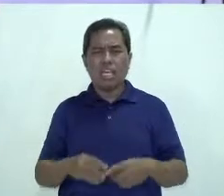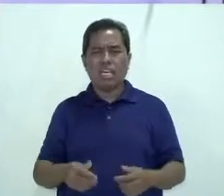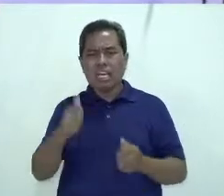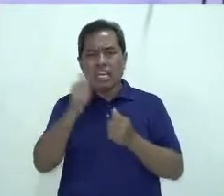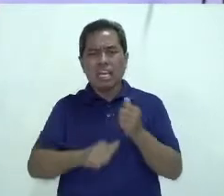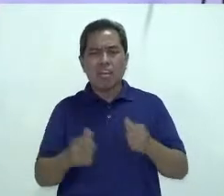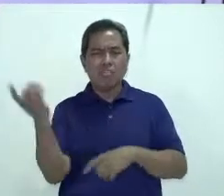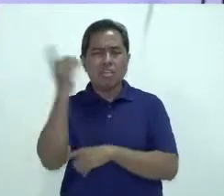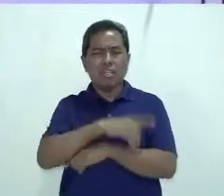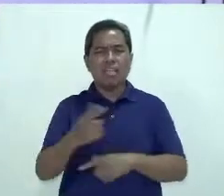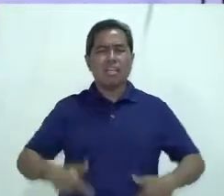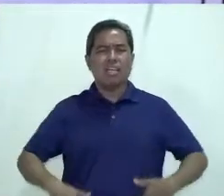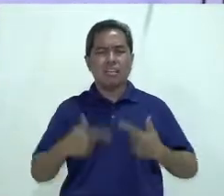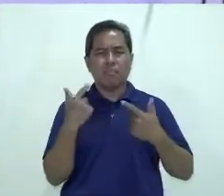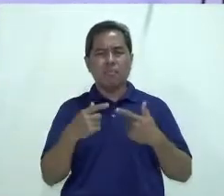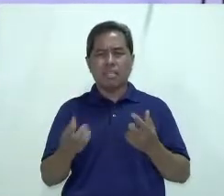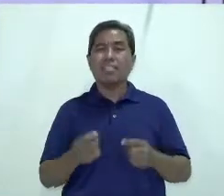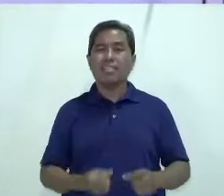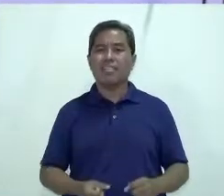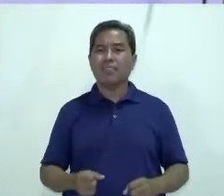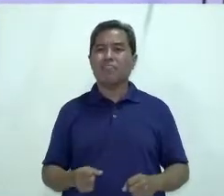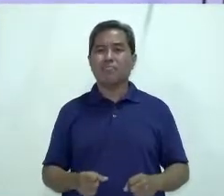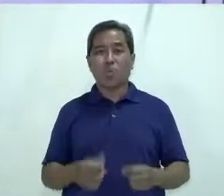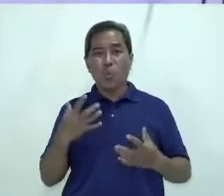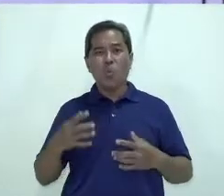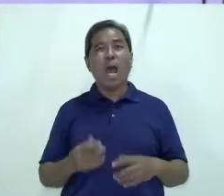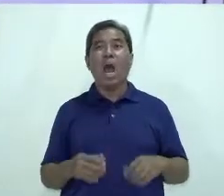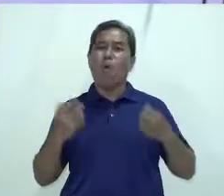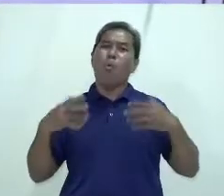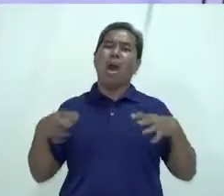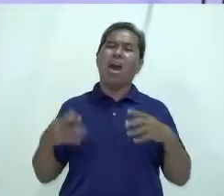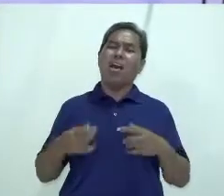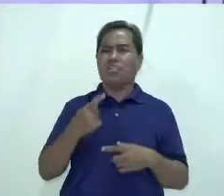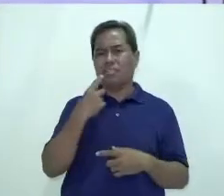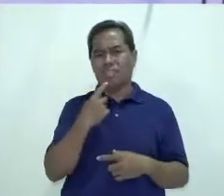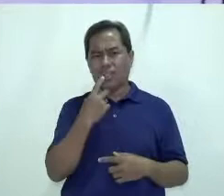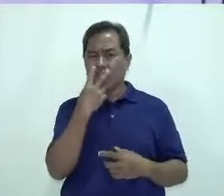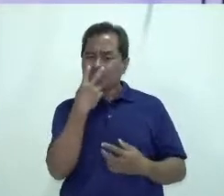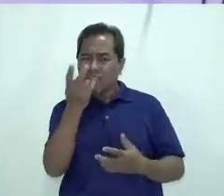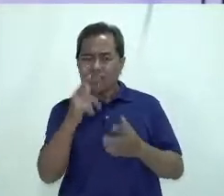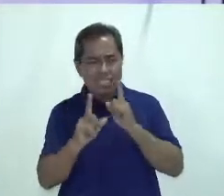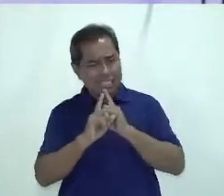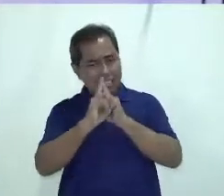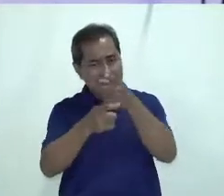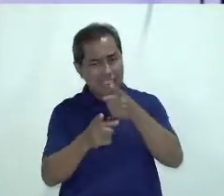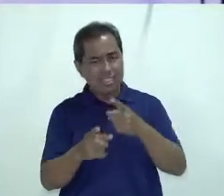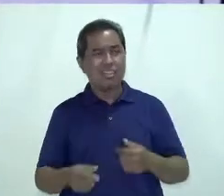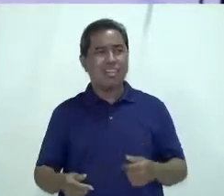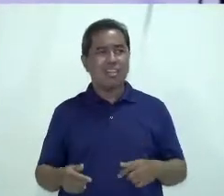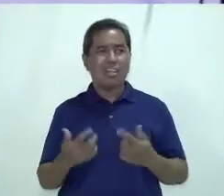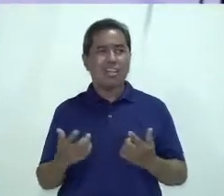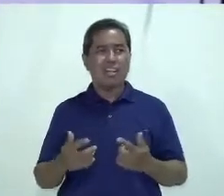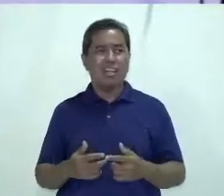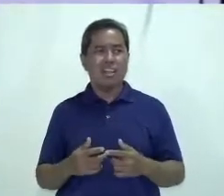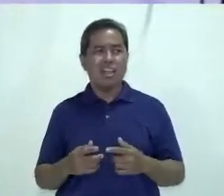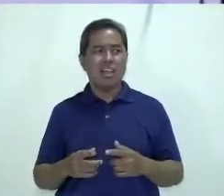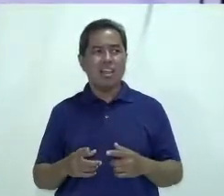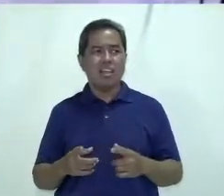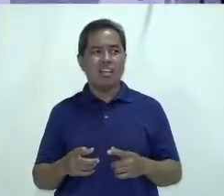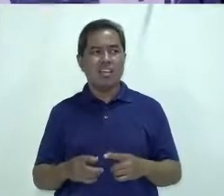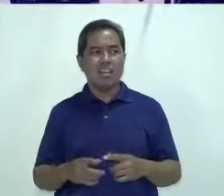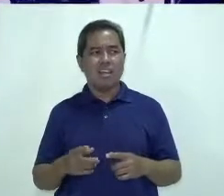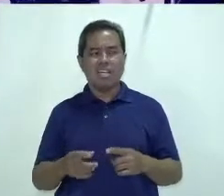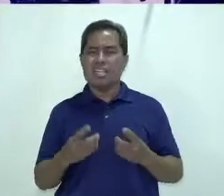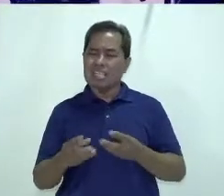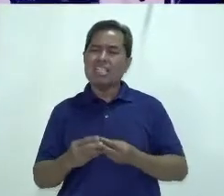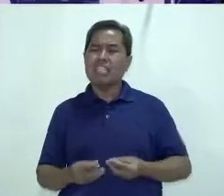So, you know, it's always interesting to hear from friends from different places, the advantage of having social media. Ike, all the way from Atlanta, he said, it gives